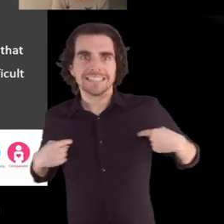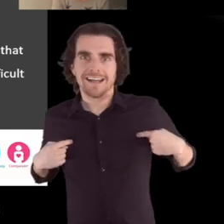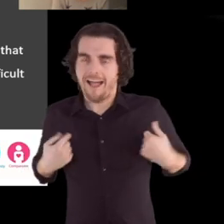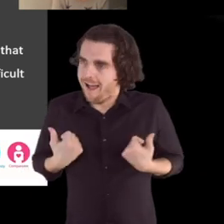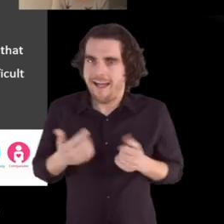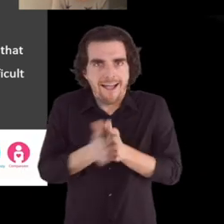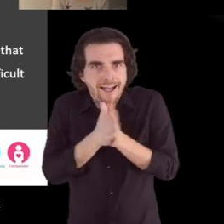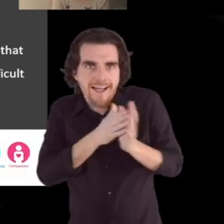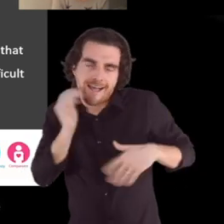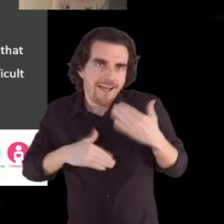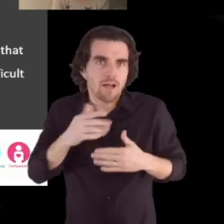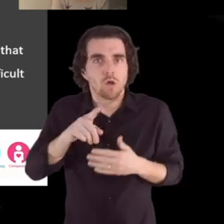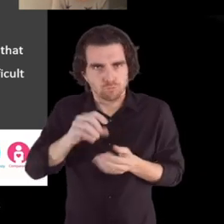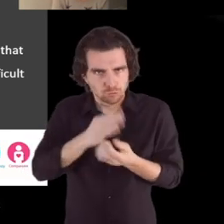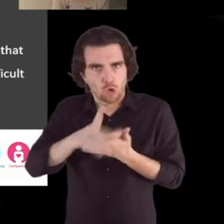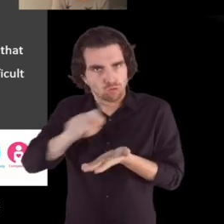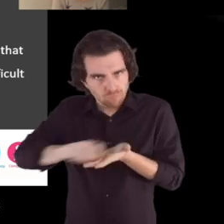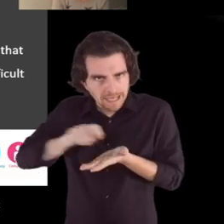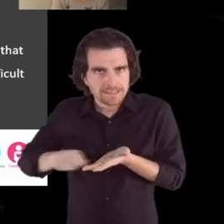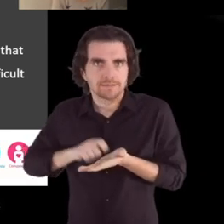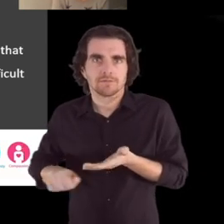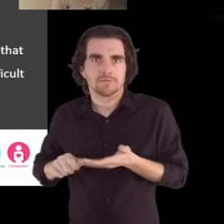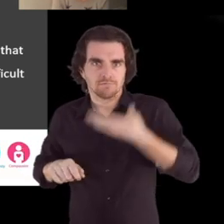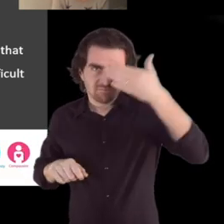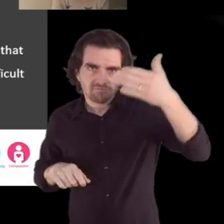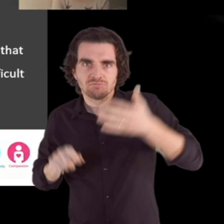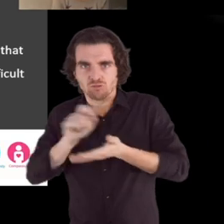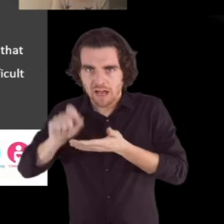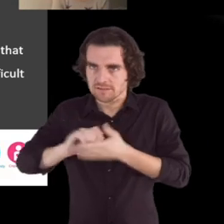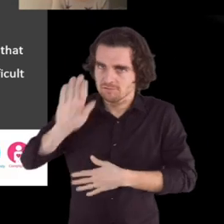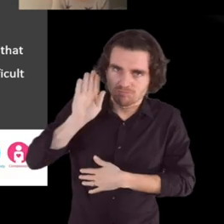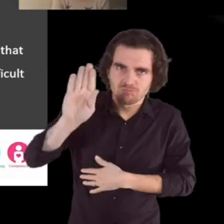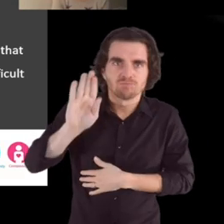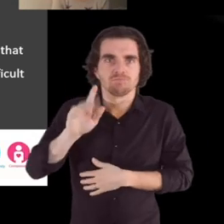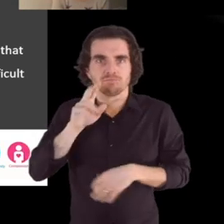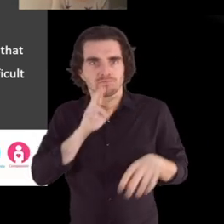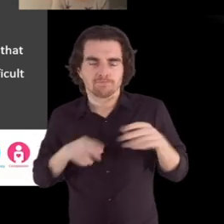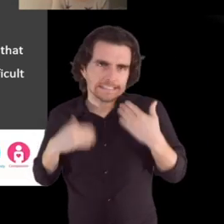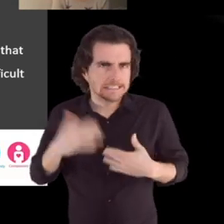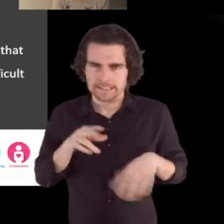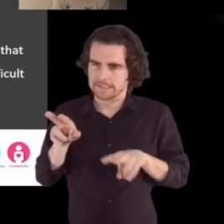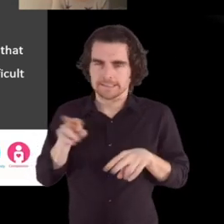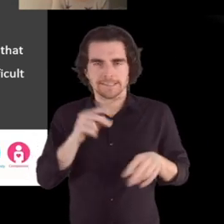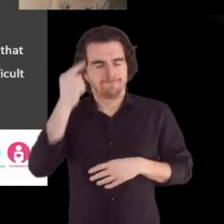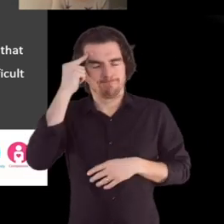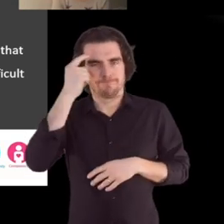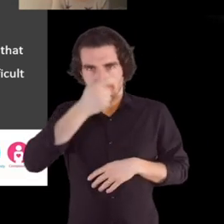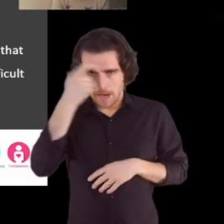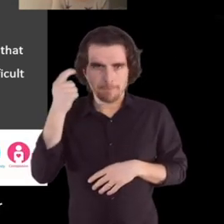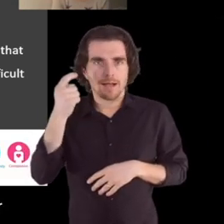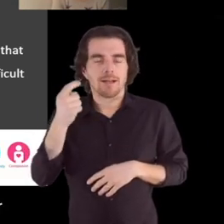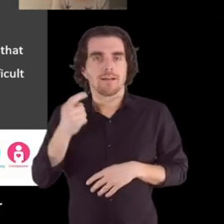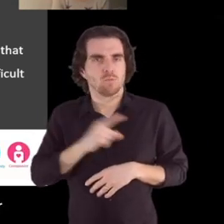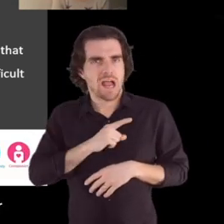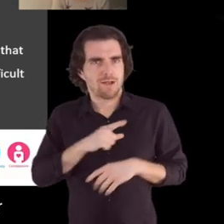that represent you, write them out or print out a picture and stick them in a place that you're really going to see. So on a difficult day or when things get tough,